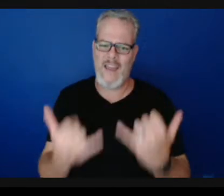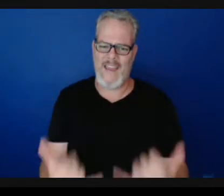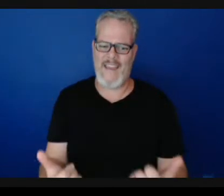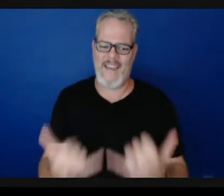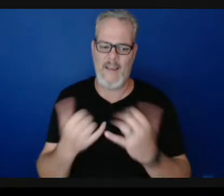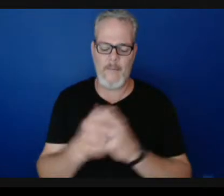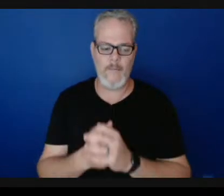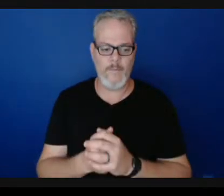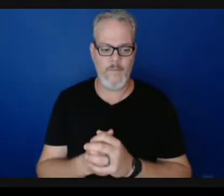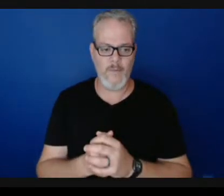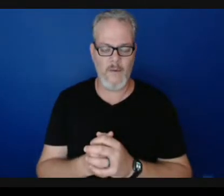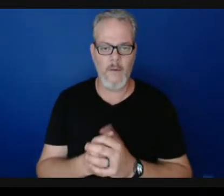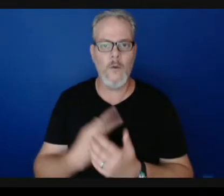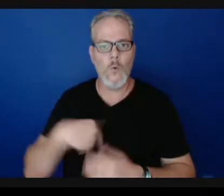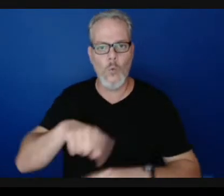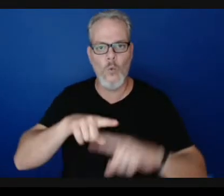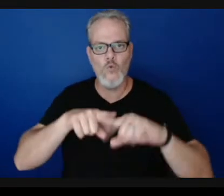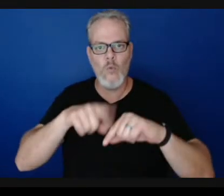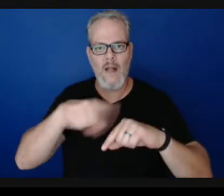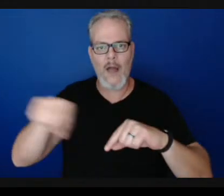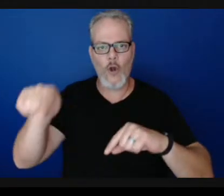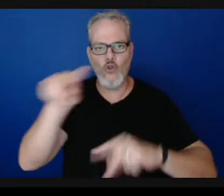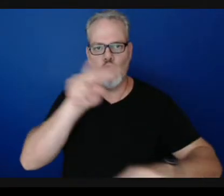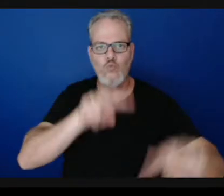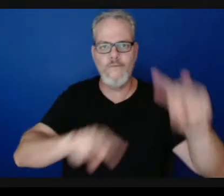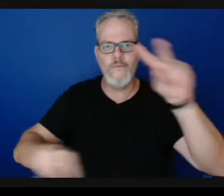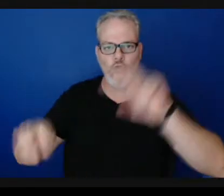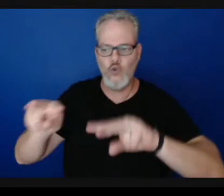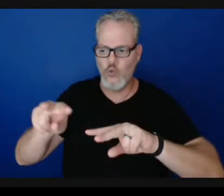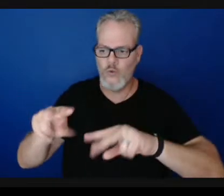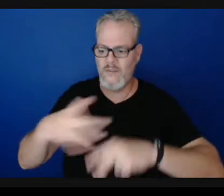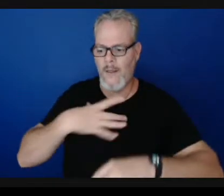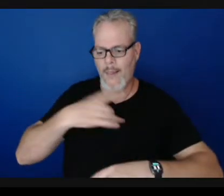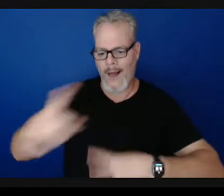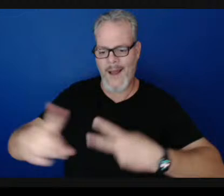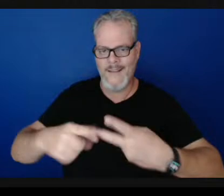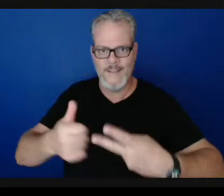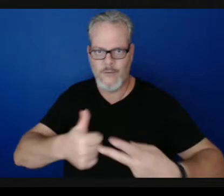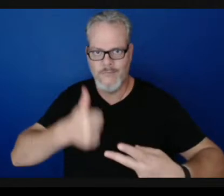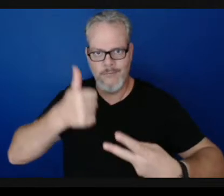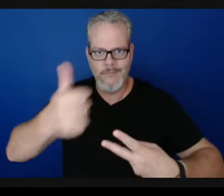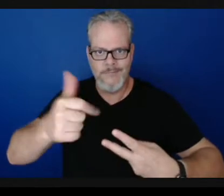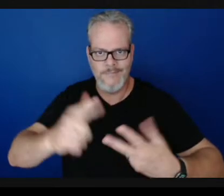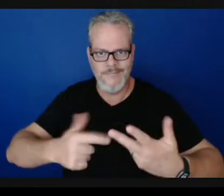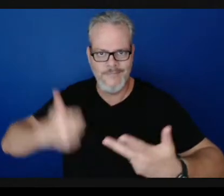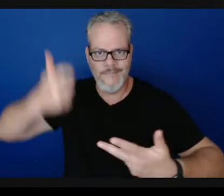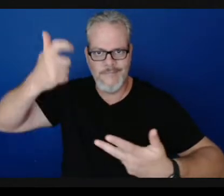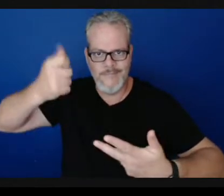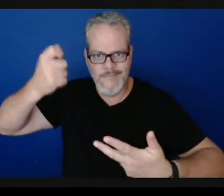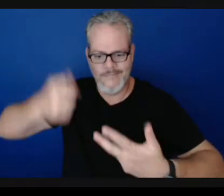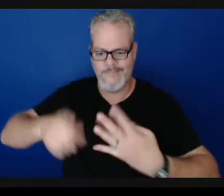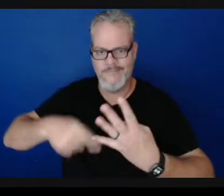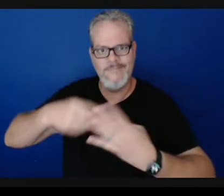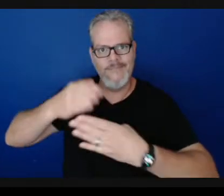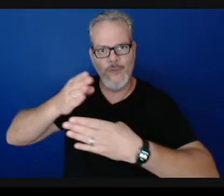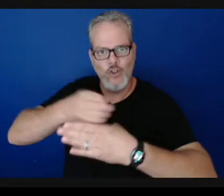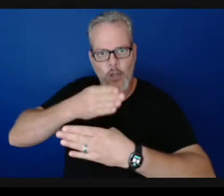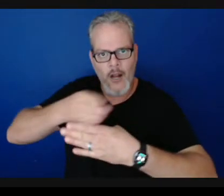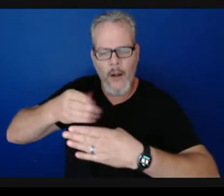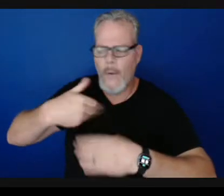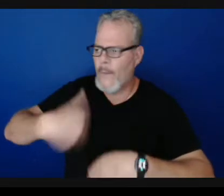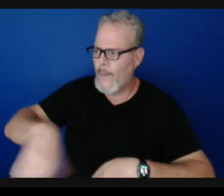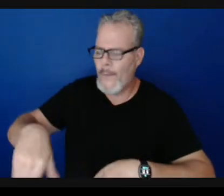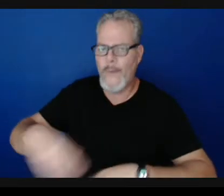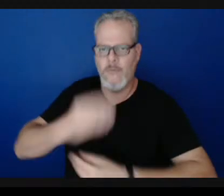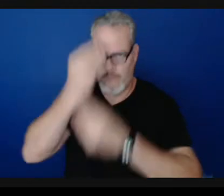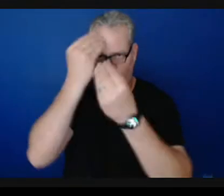Live viewers like you, the likes, the subscriptions, the shares, all that stuff really does help get the information out there. And